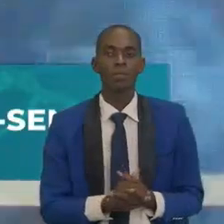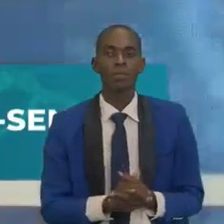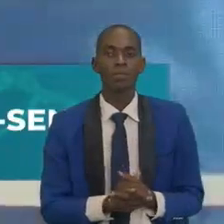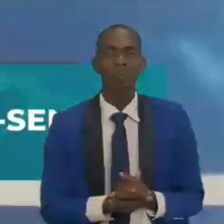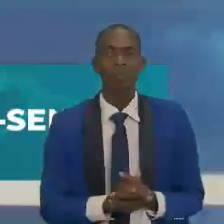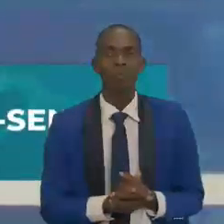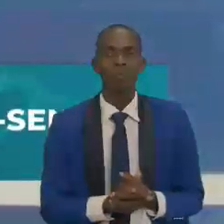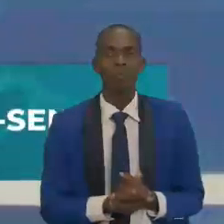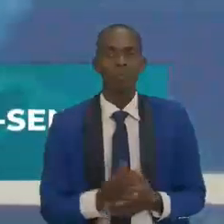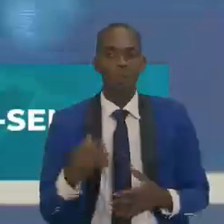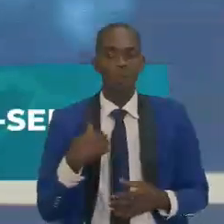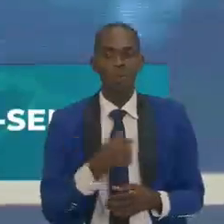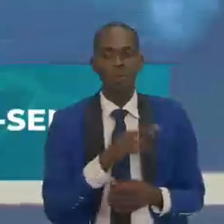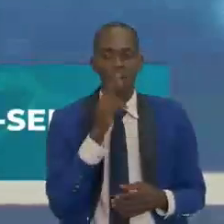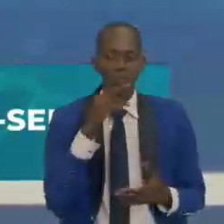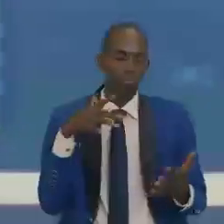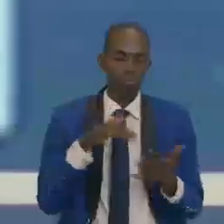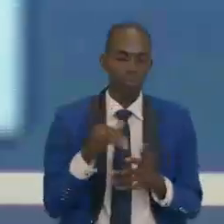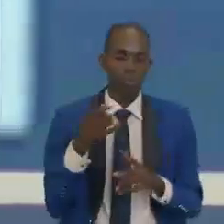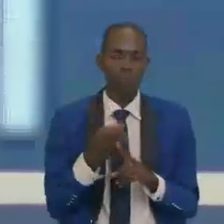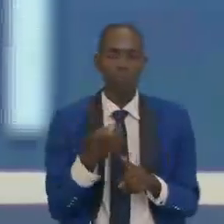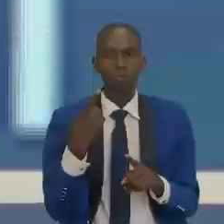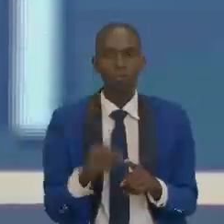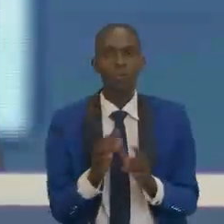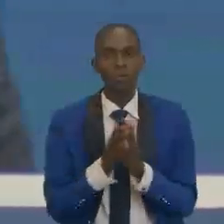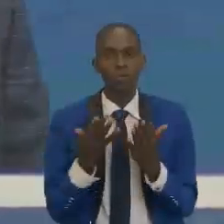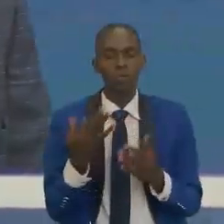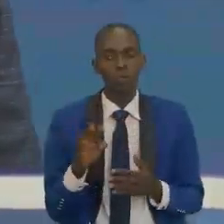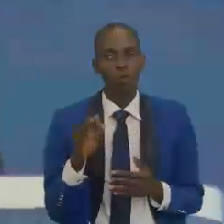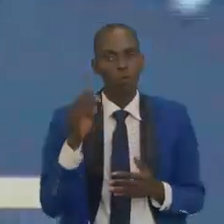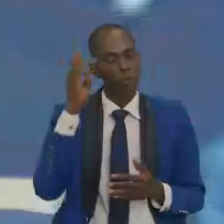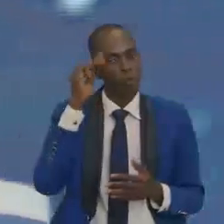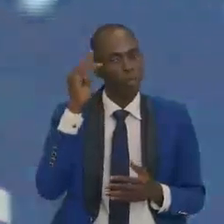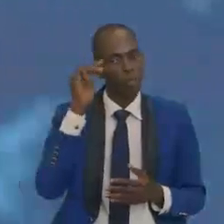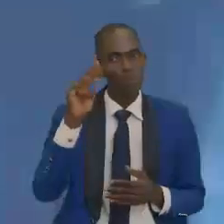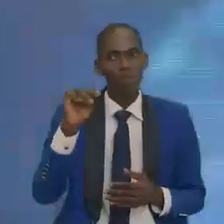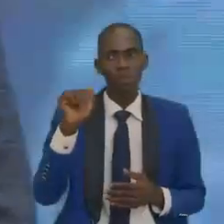We're looking at Matthew chapter 13, verse 12.